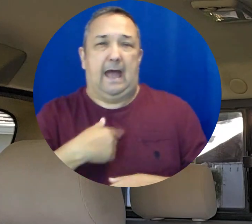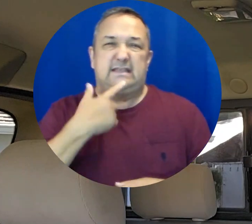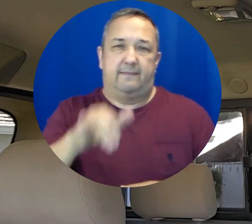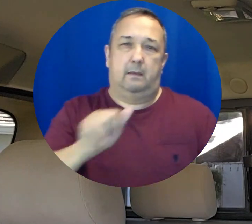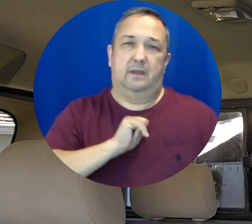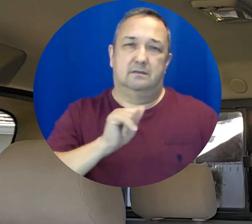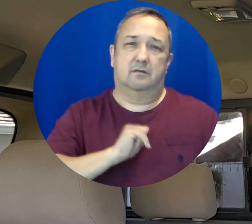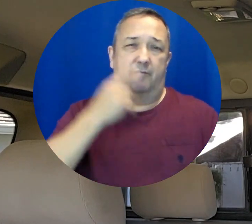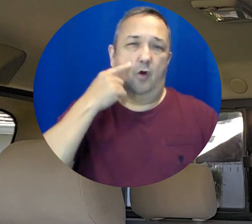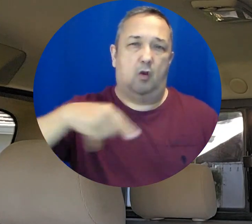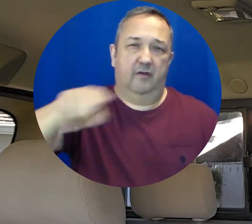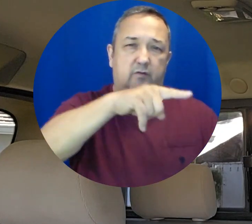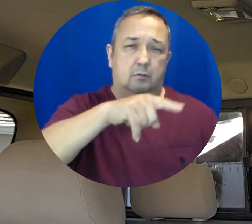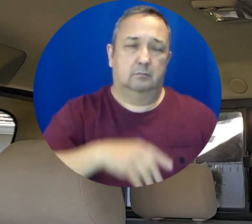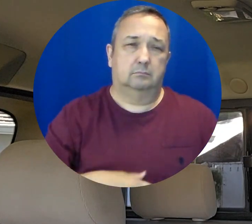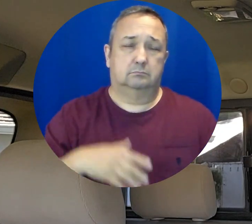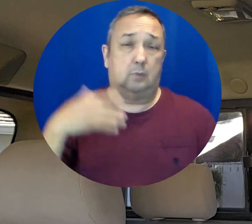Sinabi ko na lang para sa'yo.